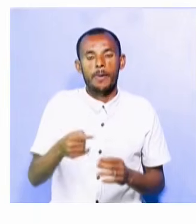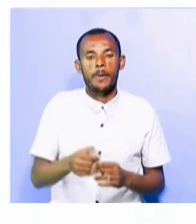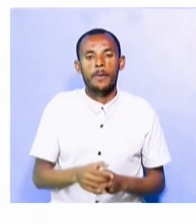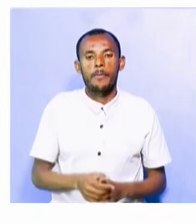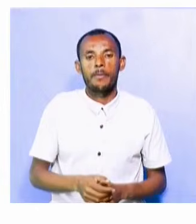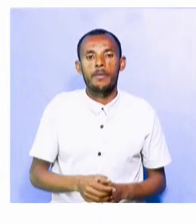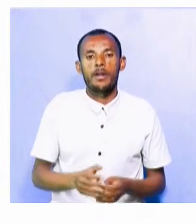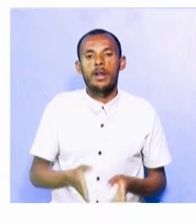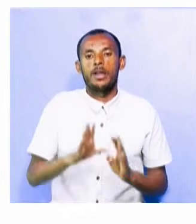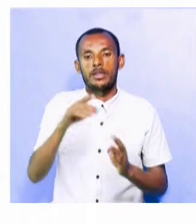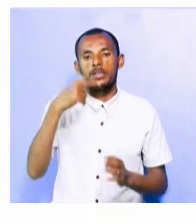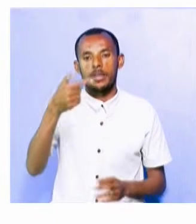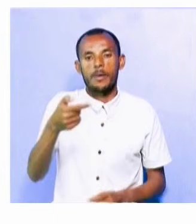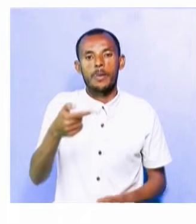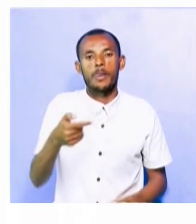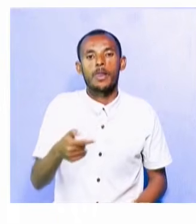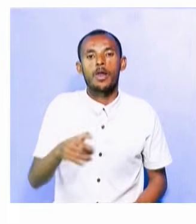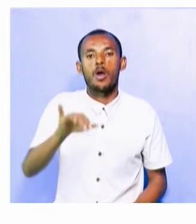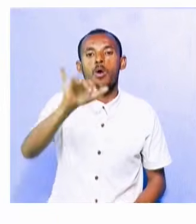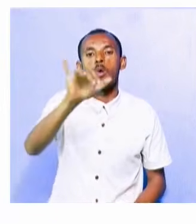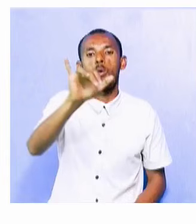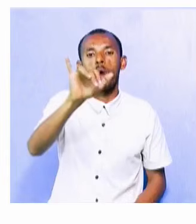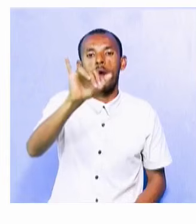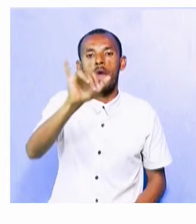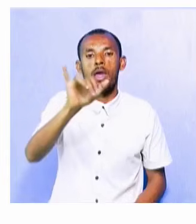let y be